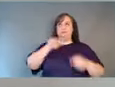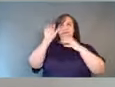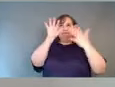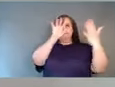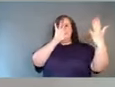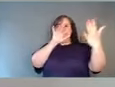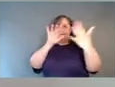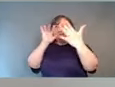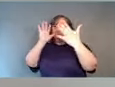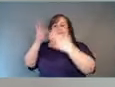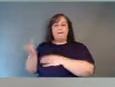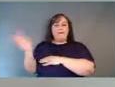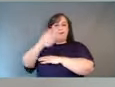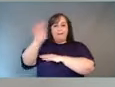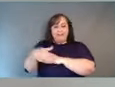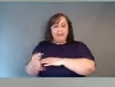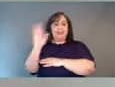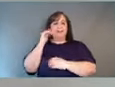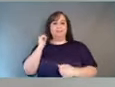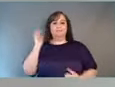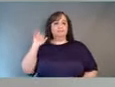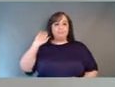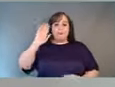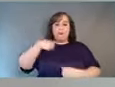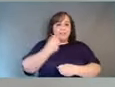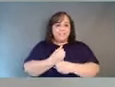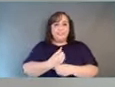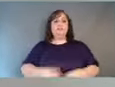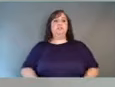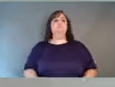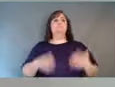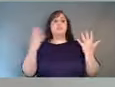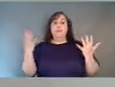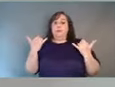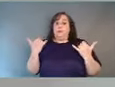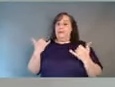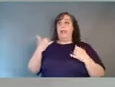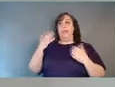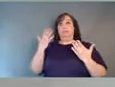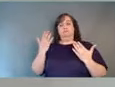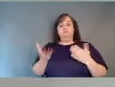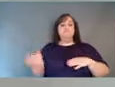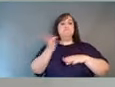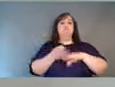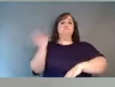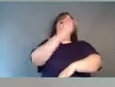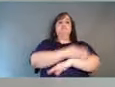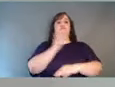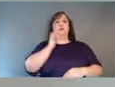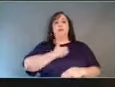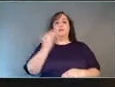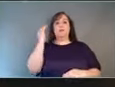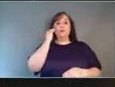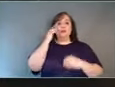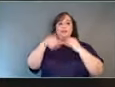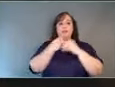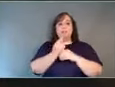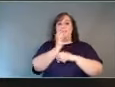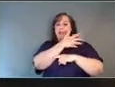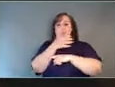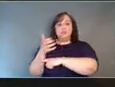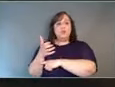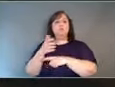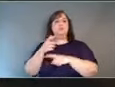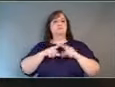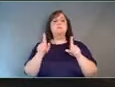we also want to take a deeper look into how these rocky artifacts are the time capsules of our solar system. Asteroids are